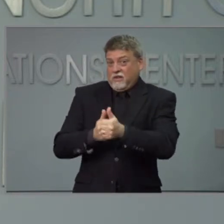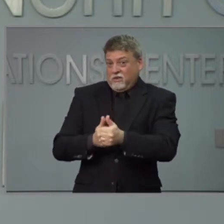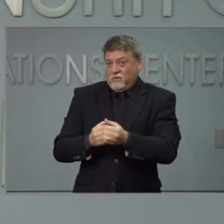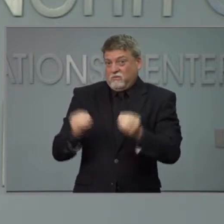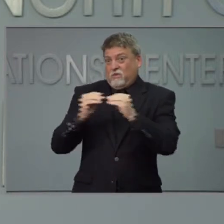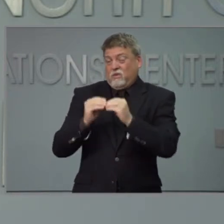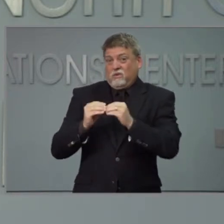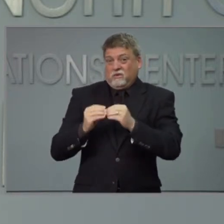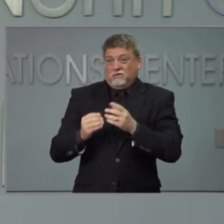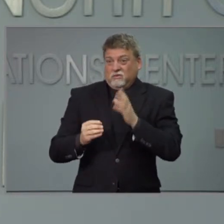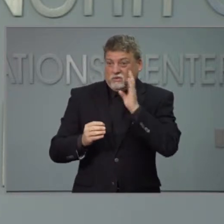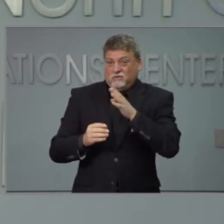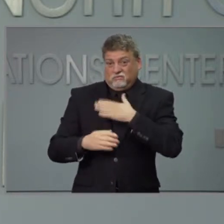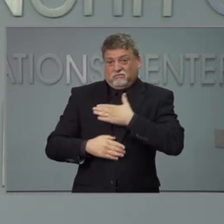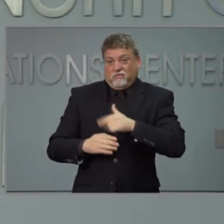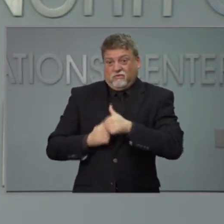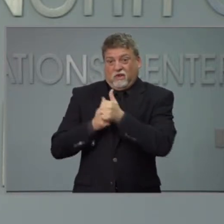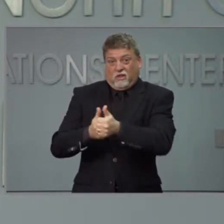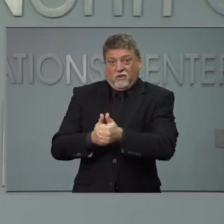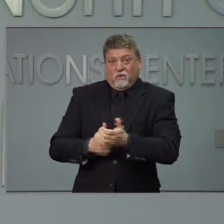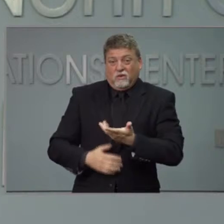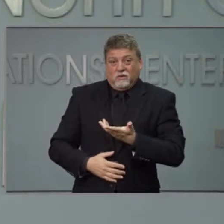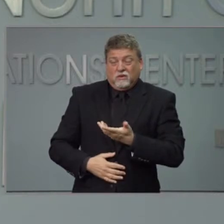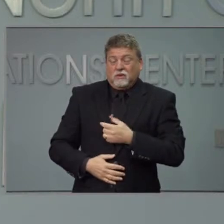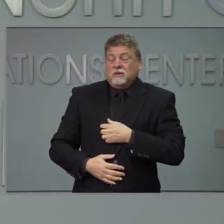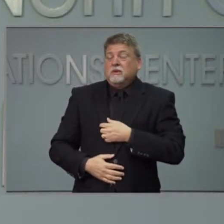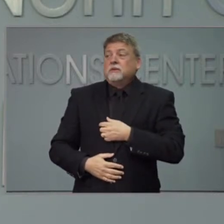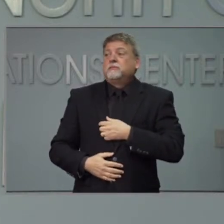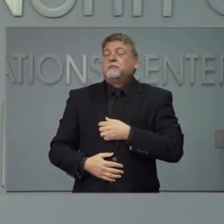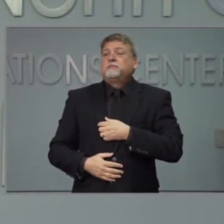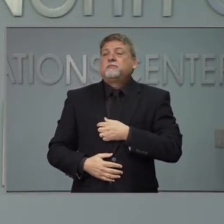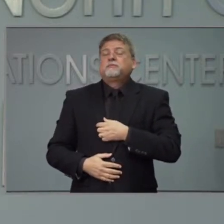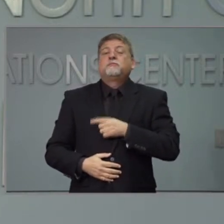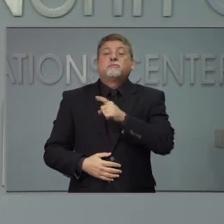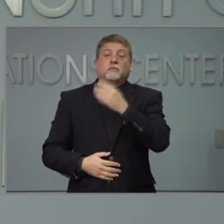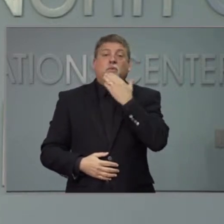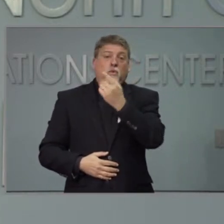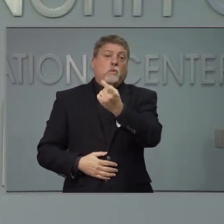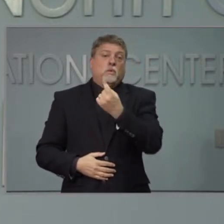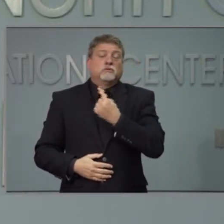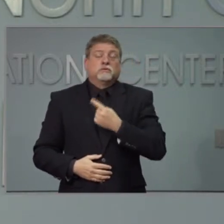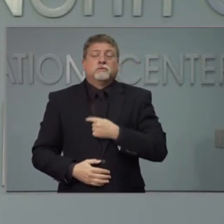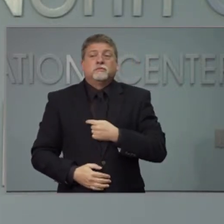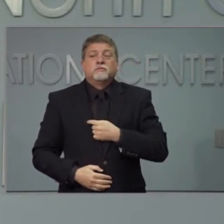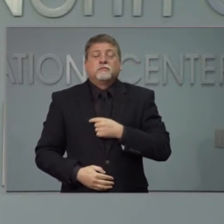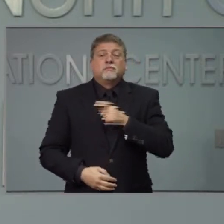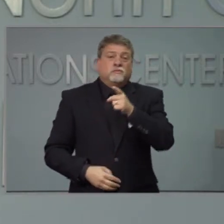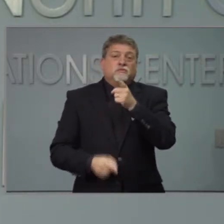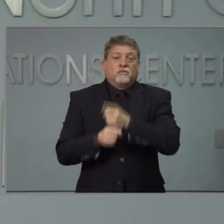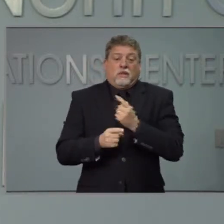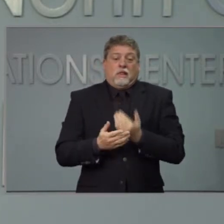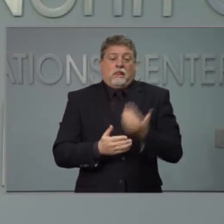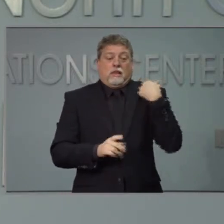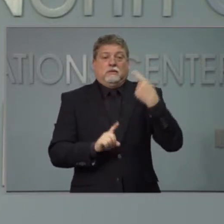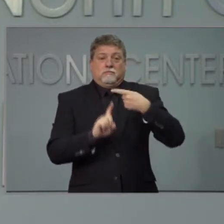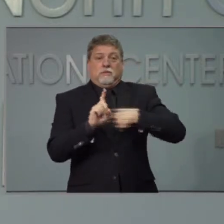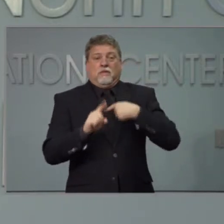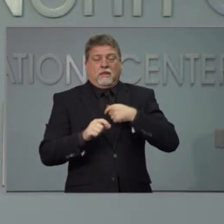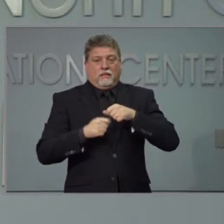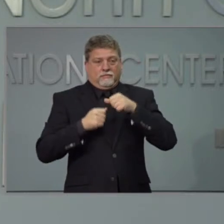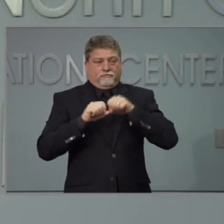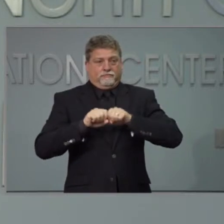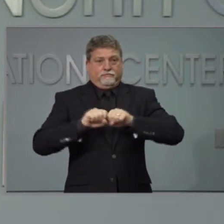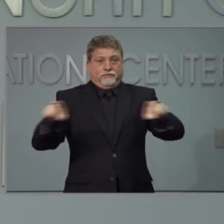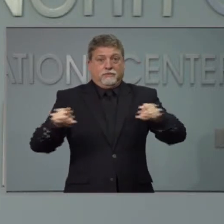question, and I think it will lead to increased cooperation, because I think you can now